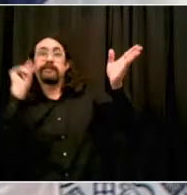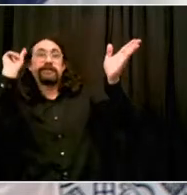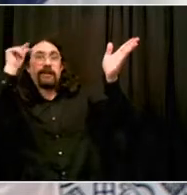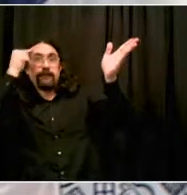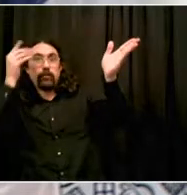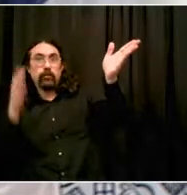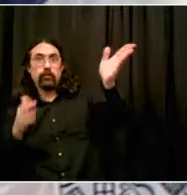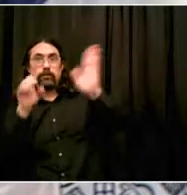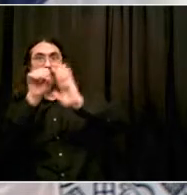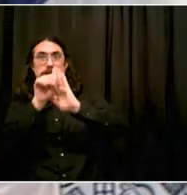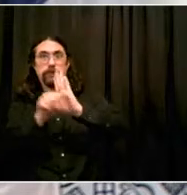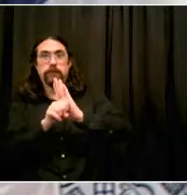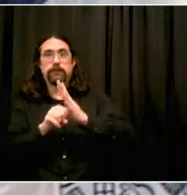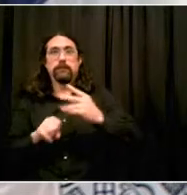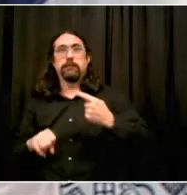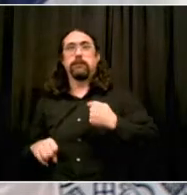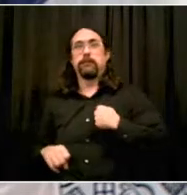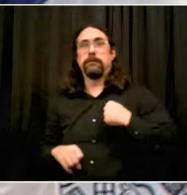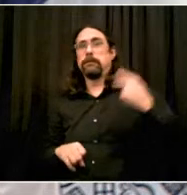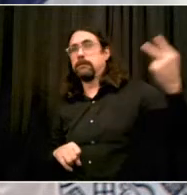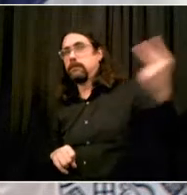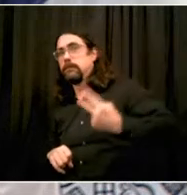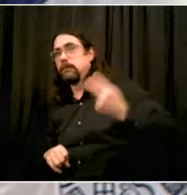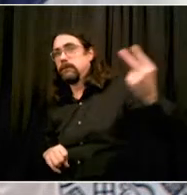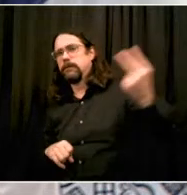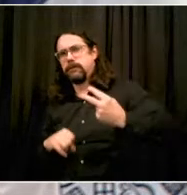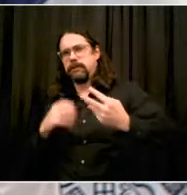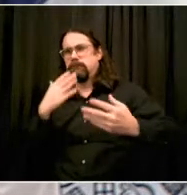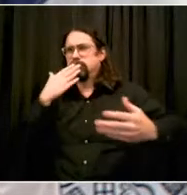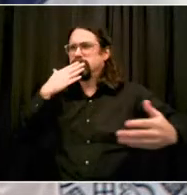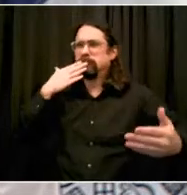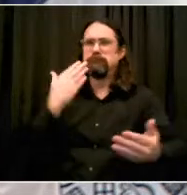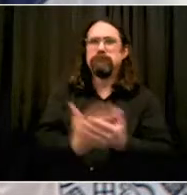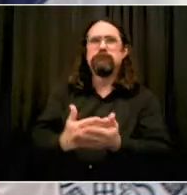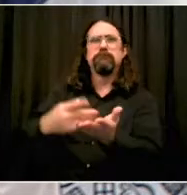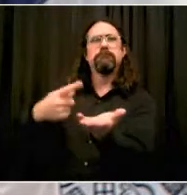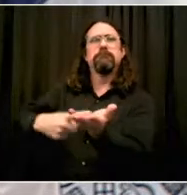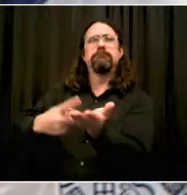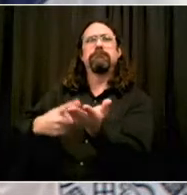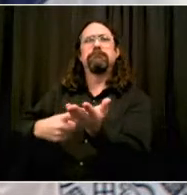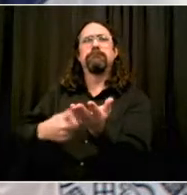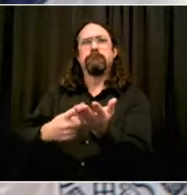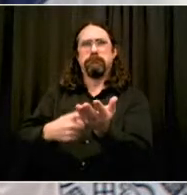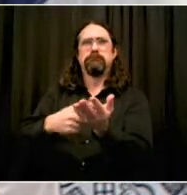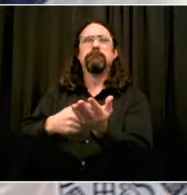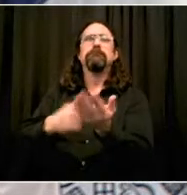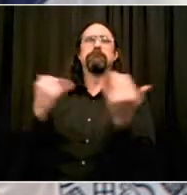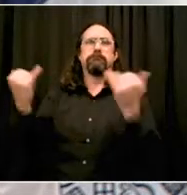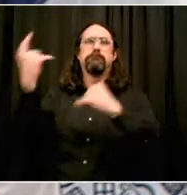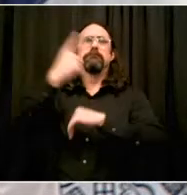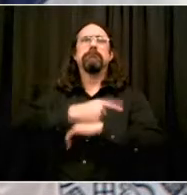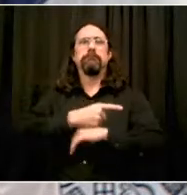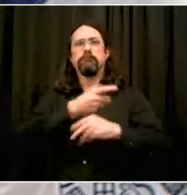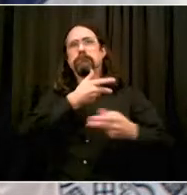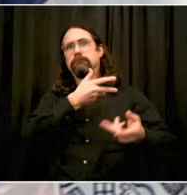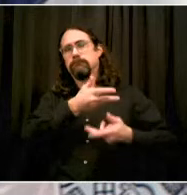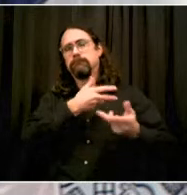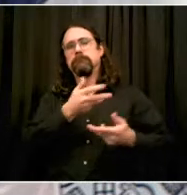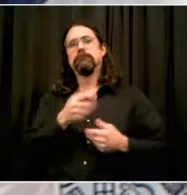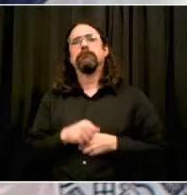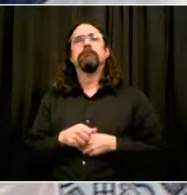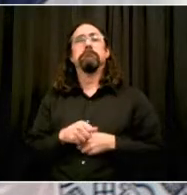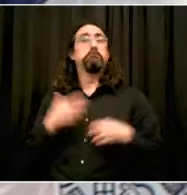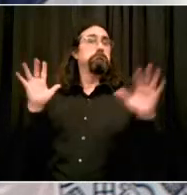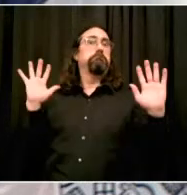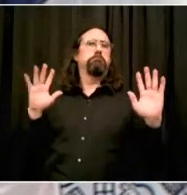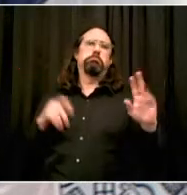that's what we really wanted to think through, because it's the natural next question. Are schools going to come back? We believe we can get them